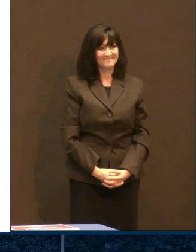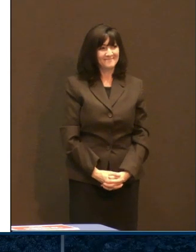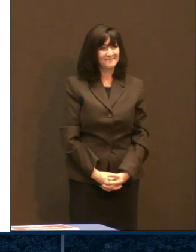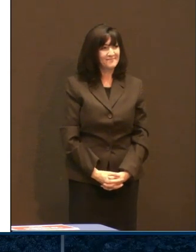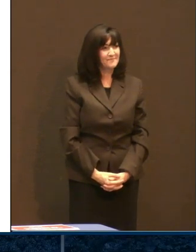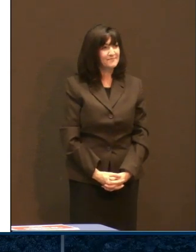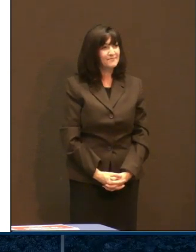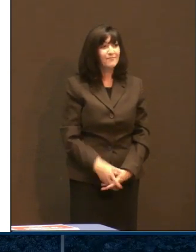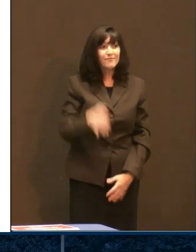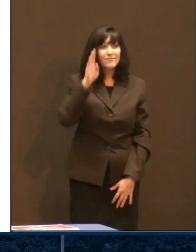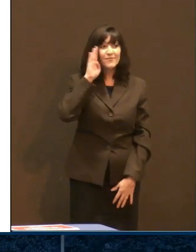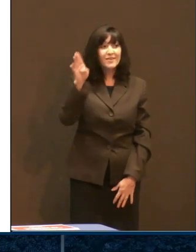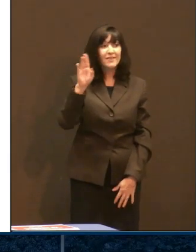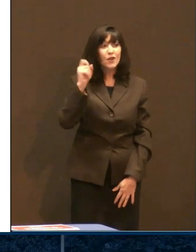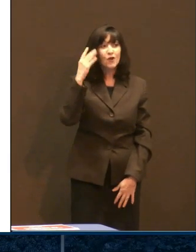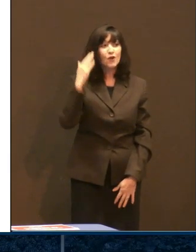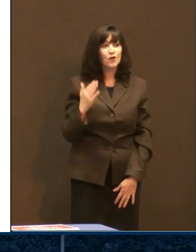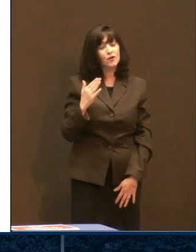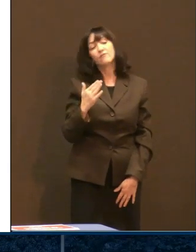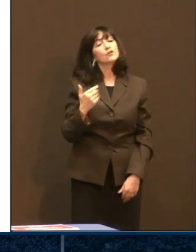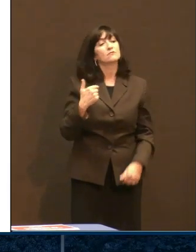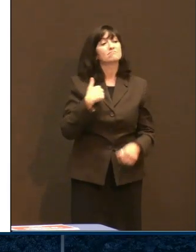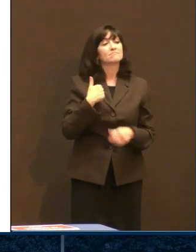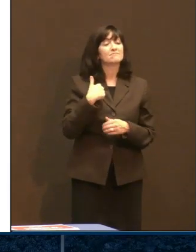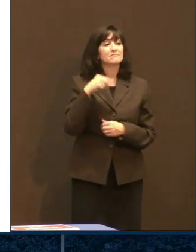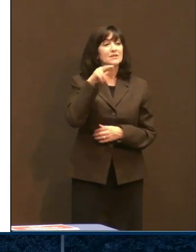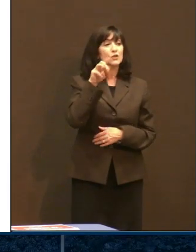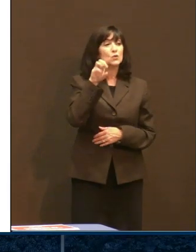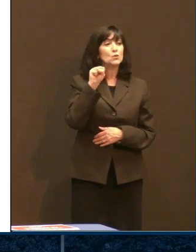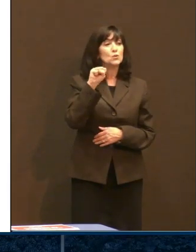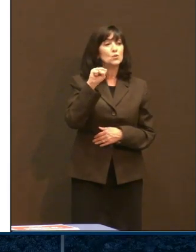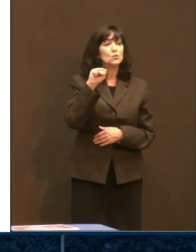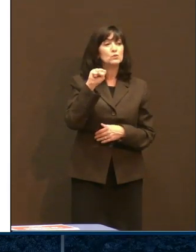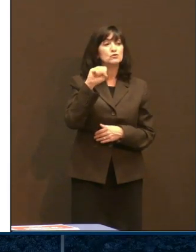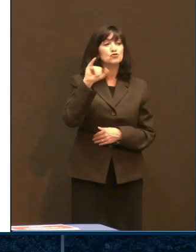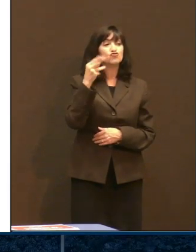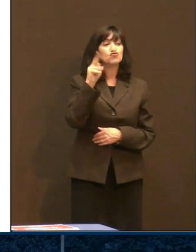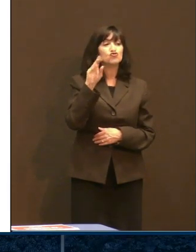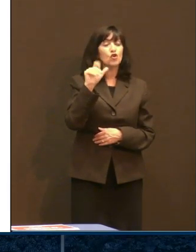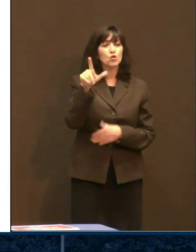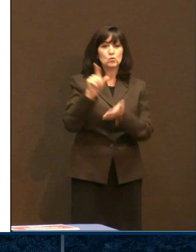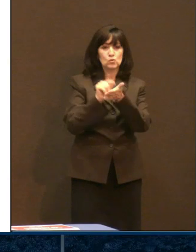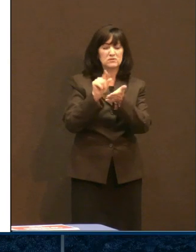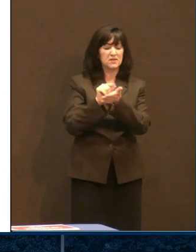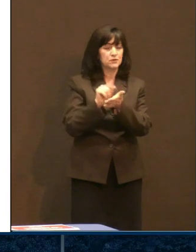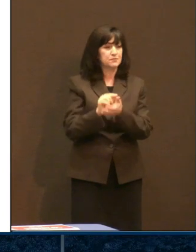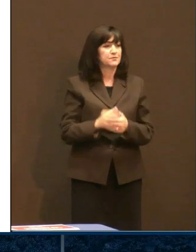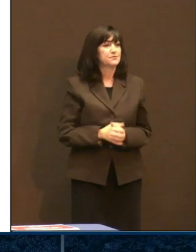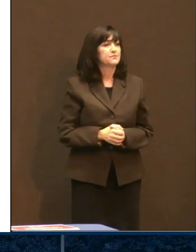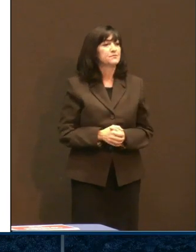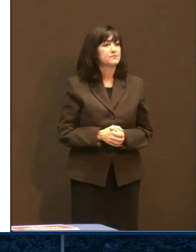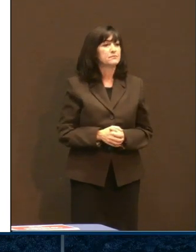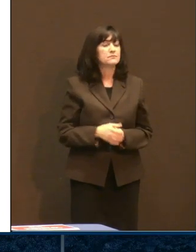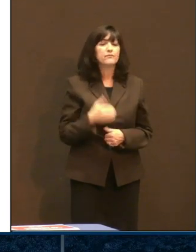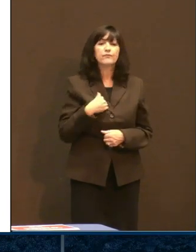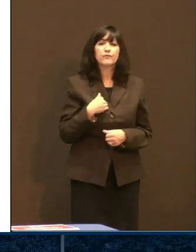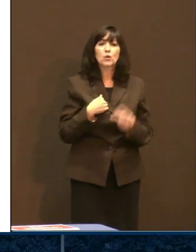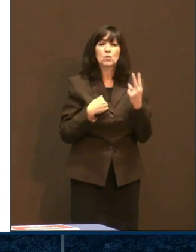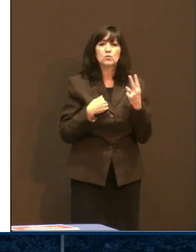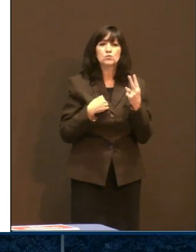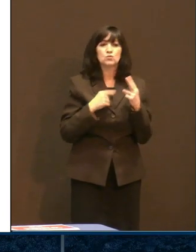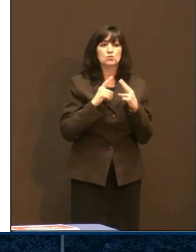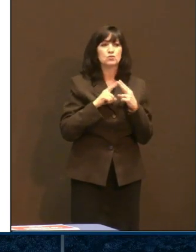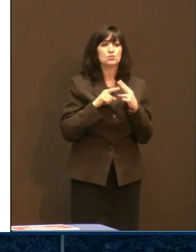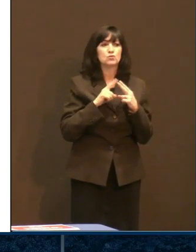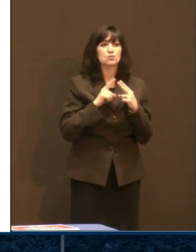Hey, Governor, Isabel Hughes with the News Journal. Hi, Isabel. Hey, so I guess kind of just two quick questions for you.